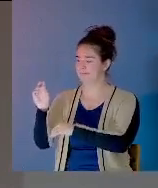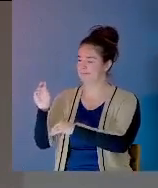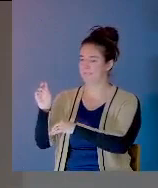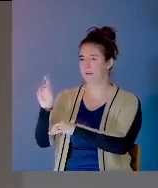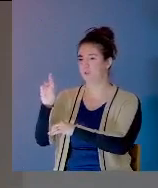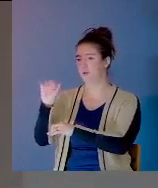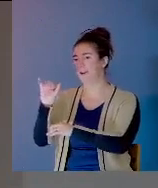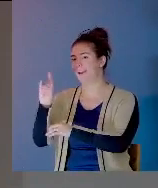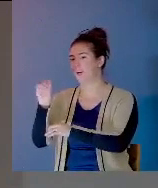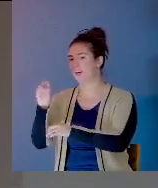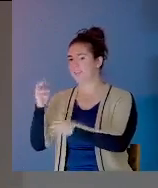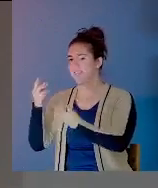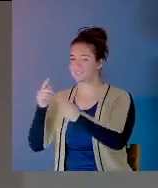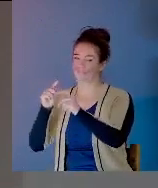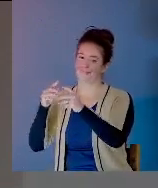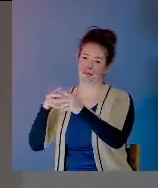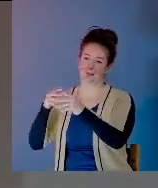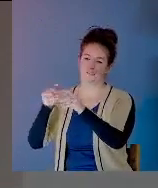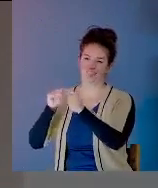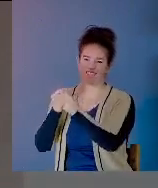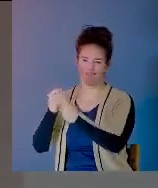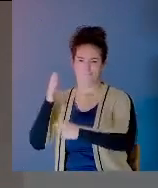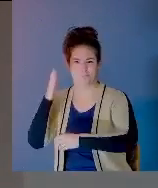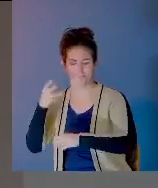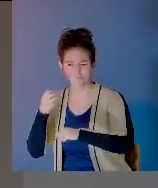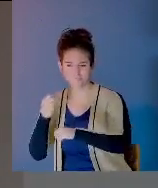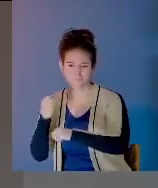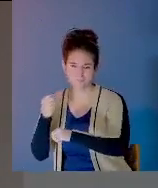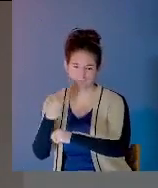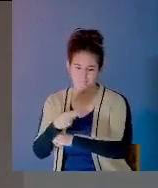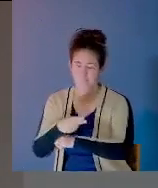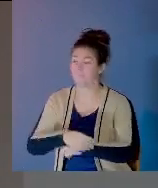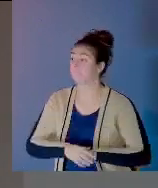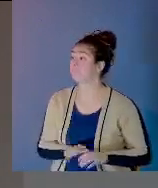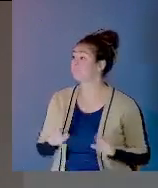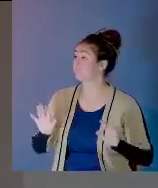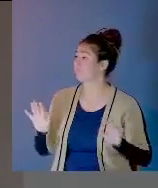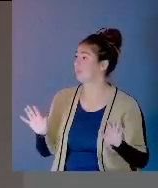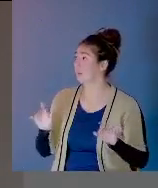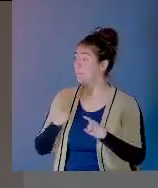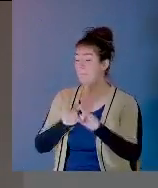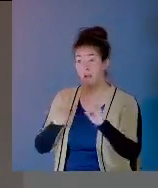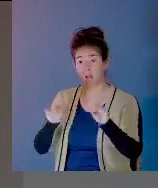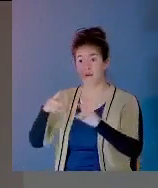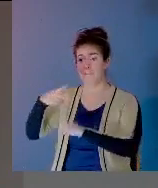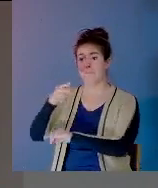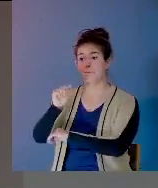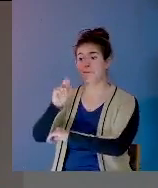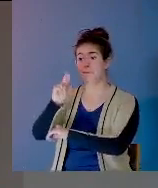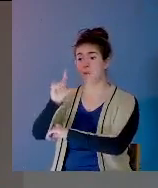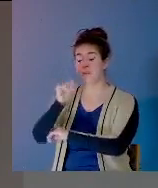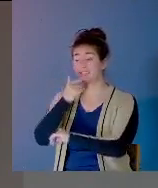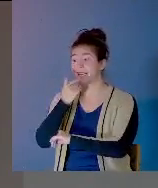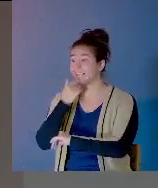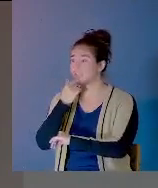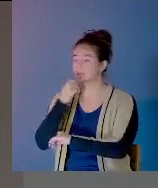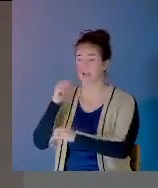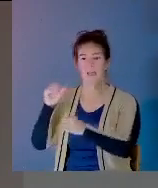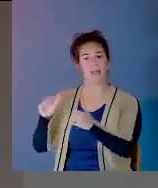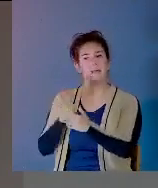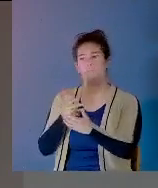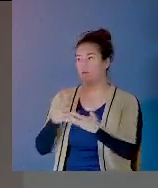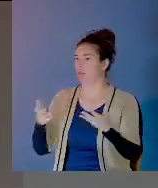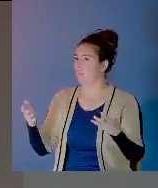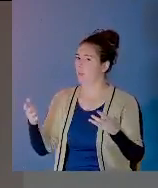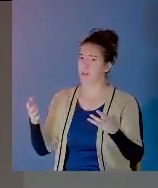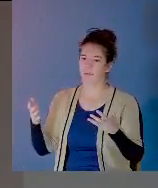things. But Paul says, in everything, give thanks. Even in our trials, we are to be grateful. And man,